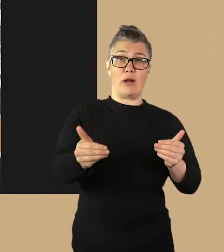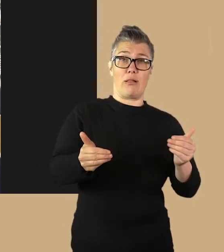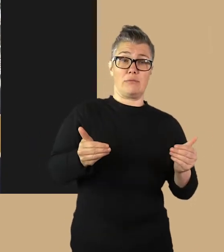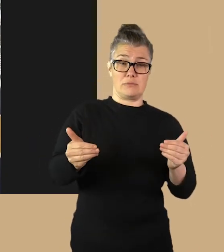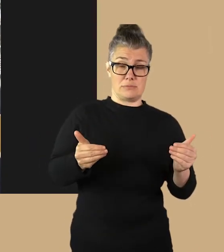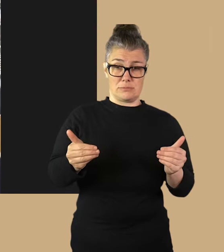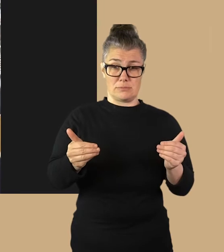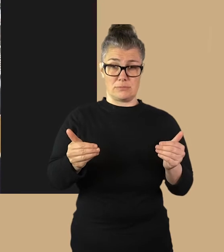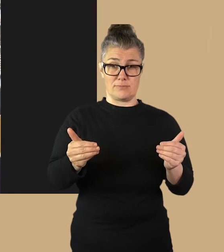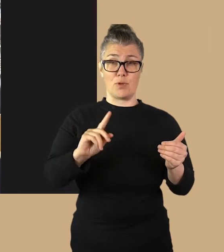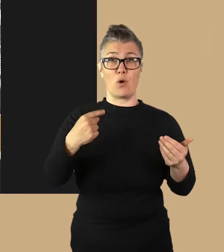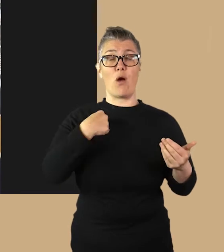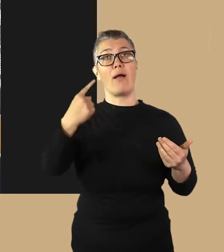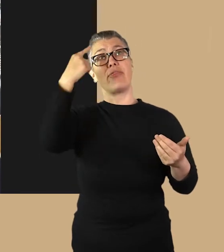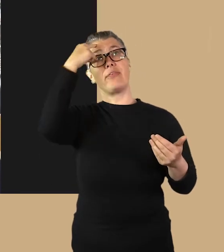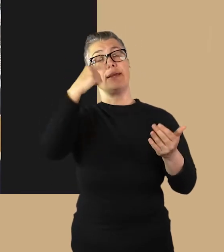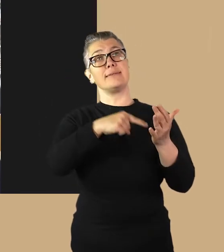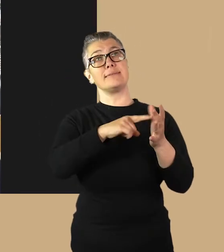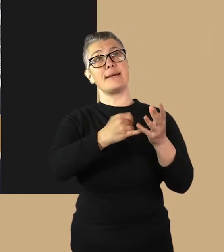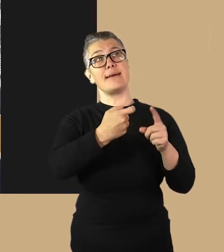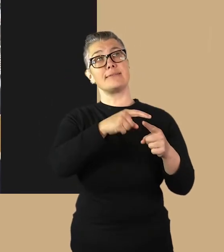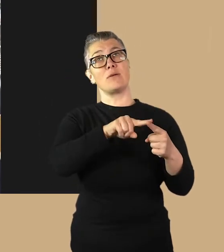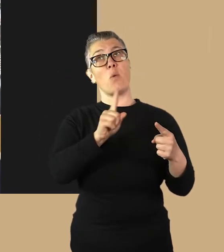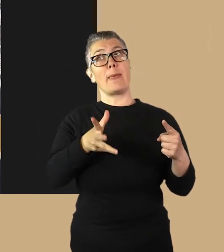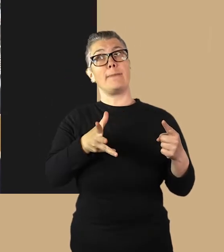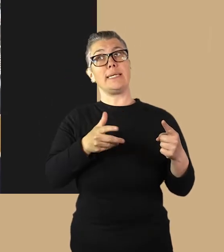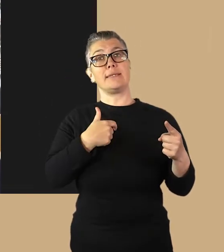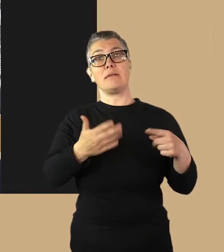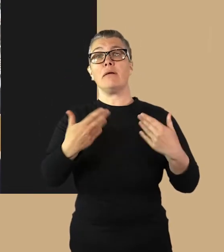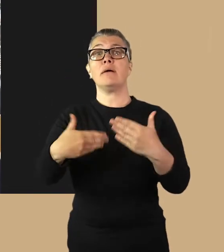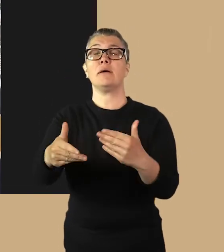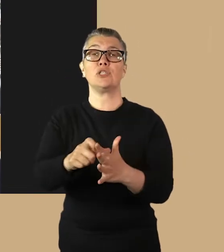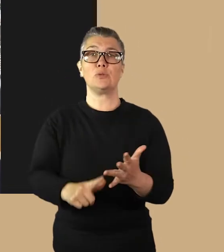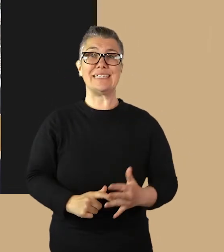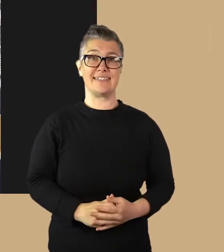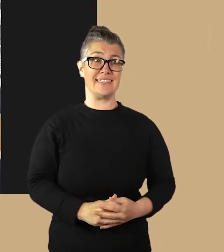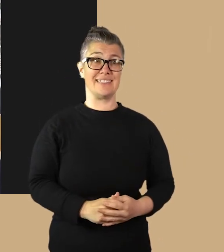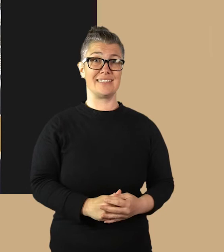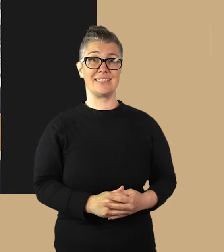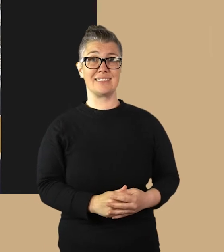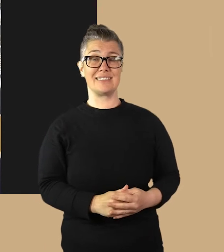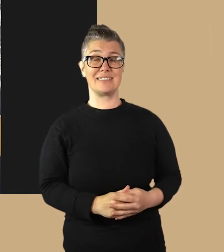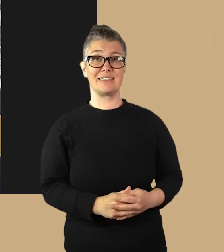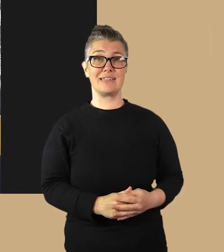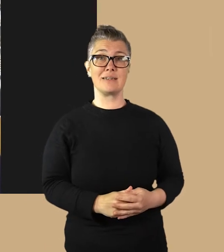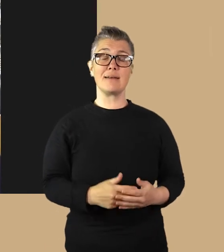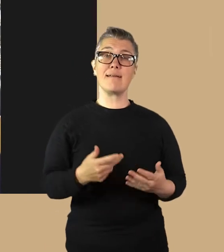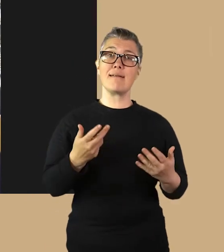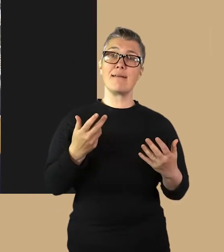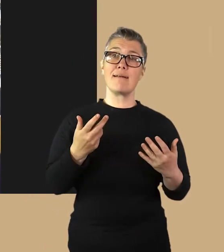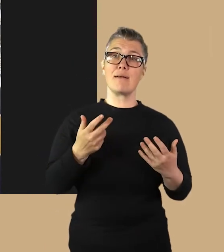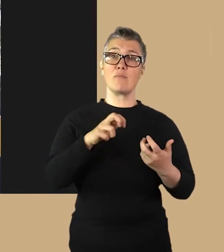with, just going with what I think the task wants and just doing it. I